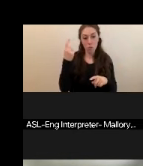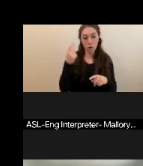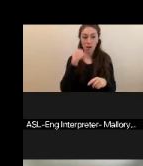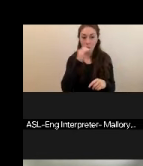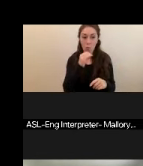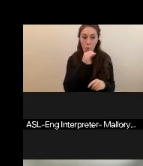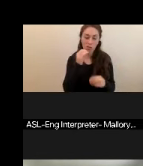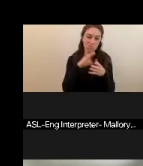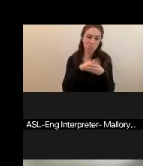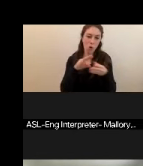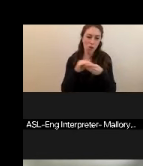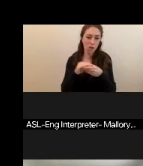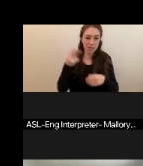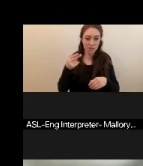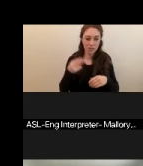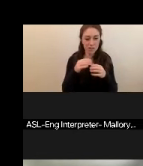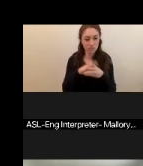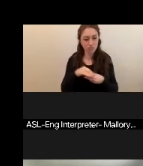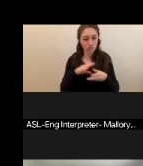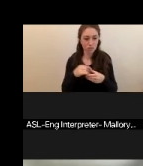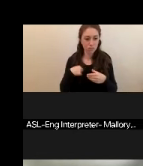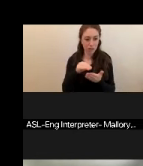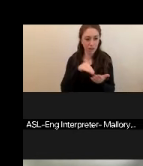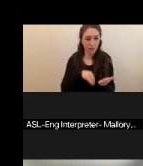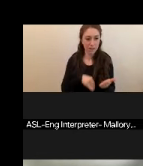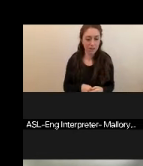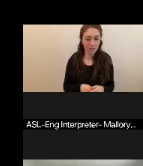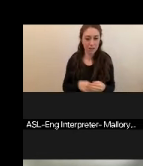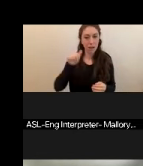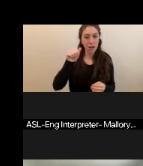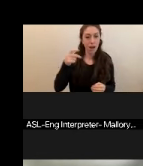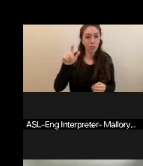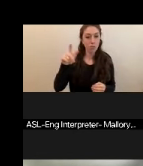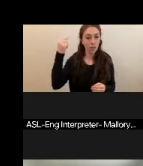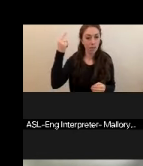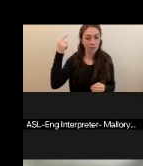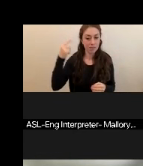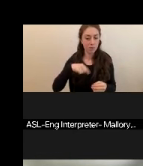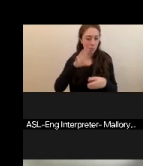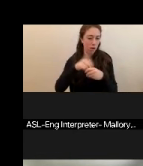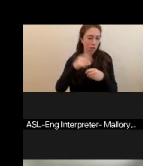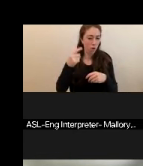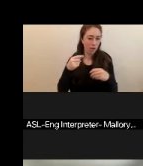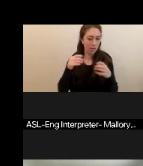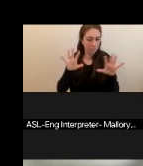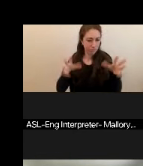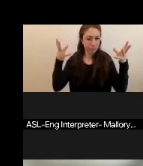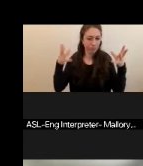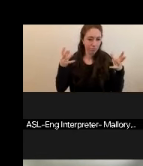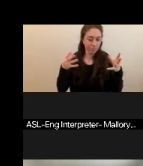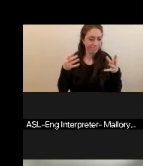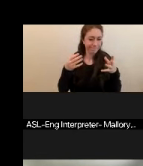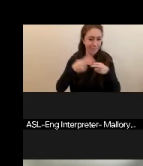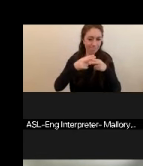that we've collected in April of last year. We were part of a exhibition called Nuestra Delta Mágica, and